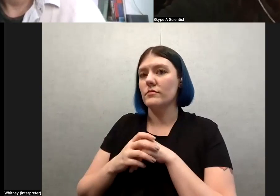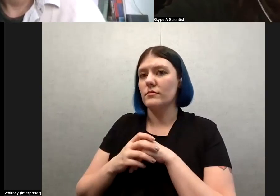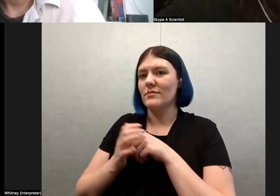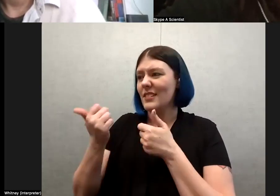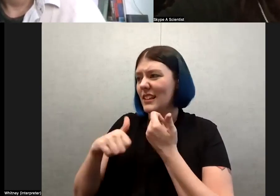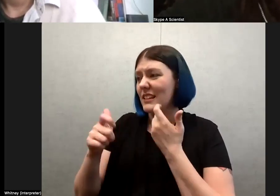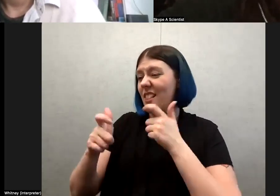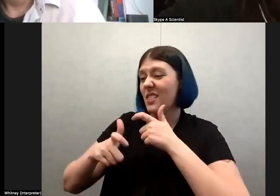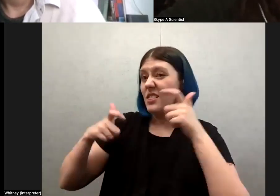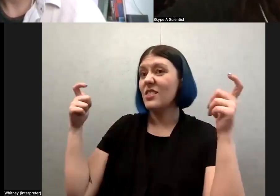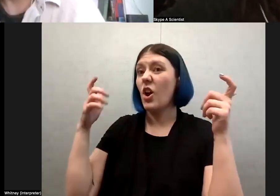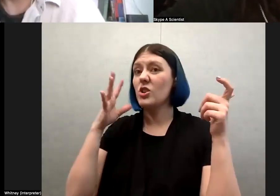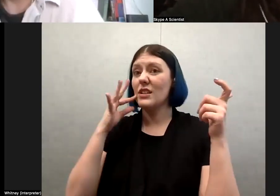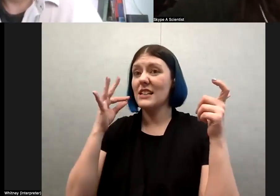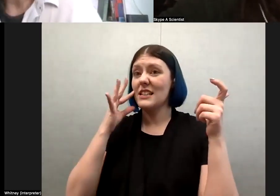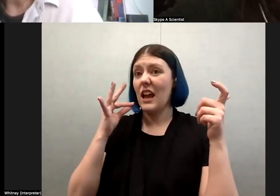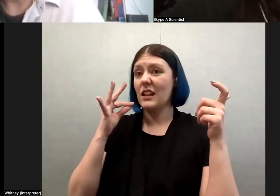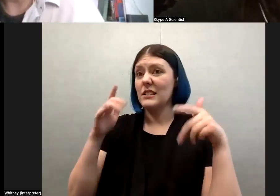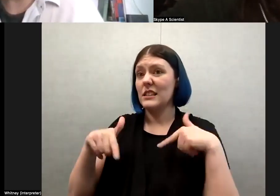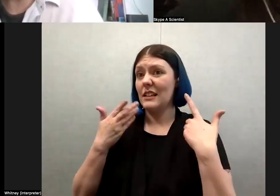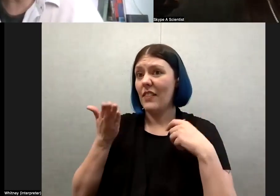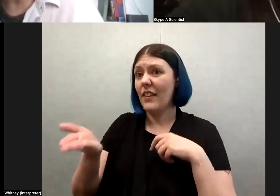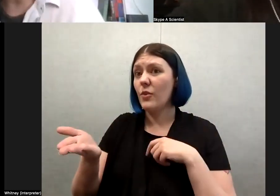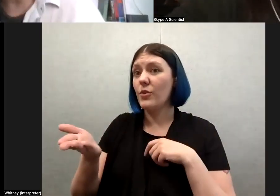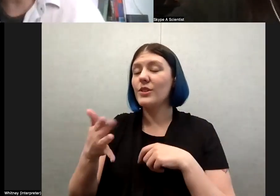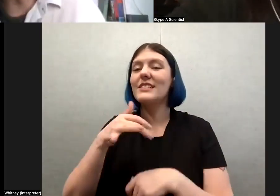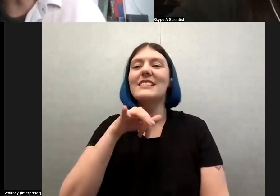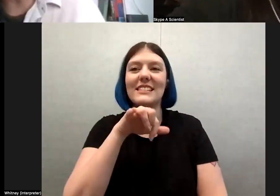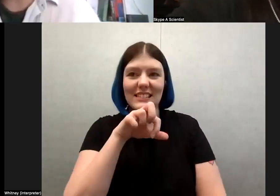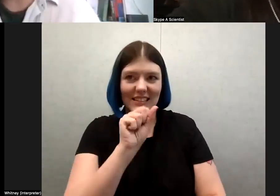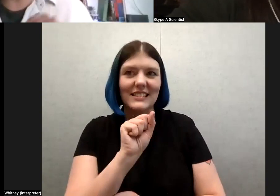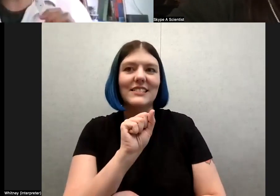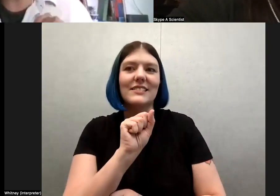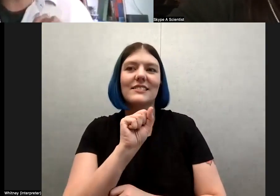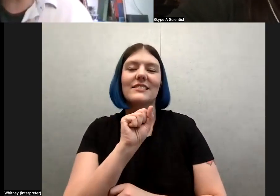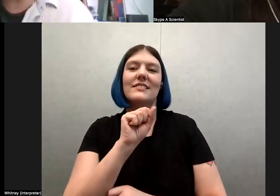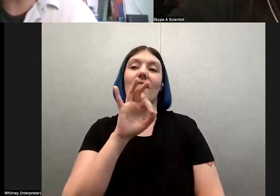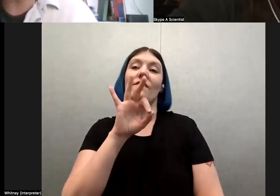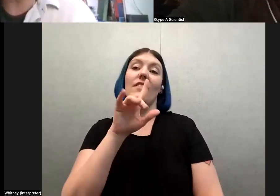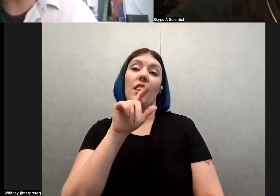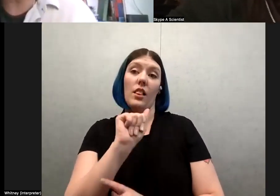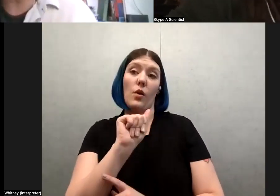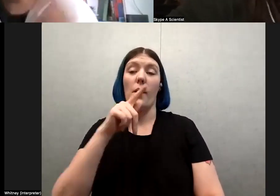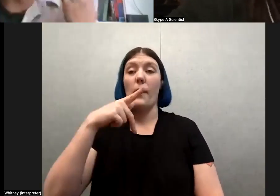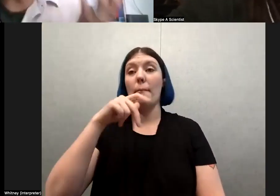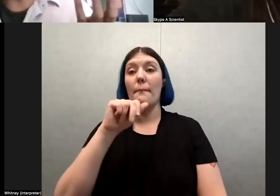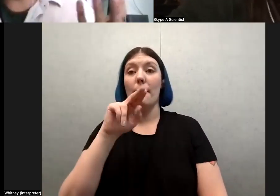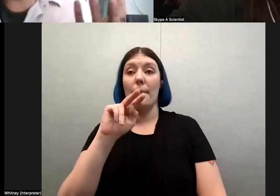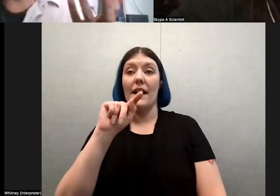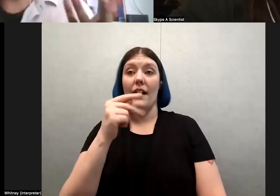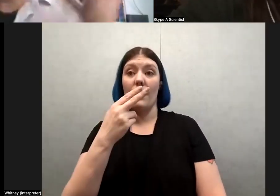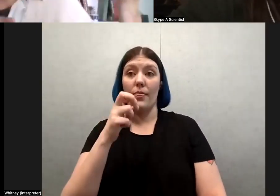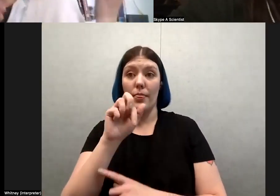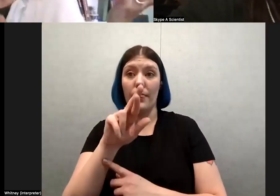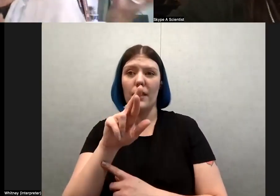cat species in the Everglades? There is. So there's the famous Florida panther. So we have, a lot of people know